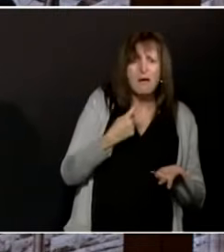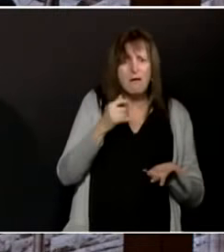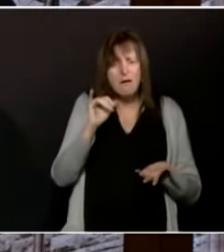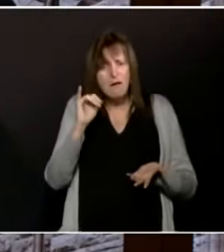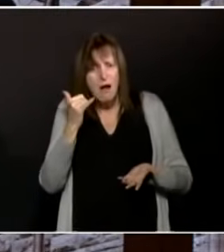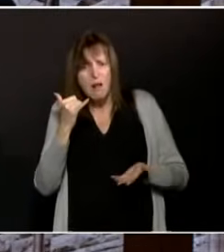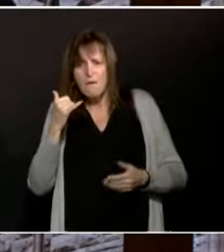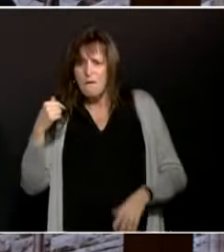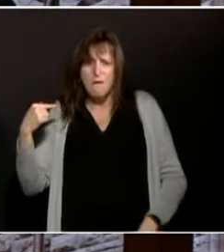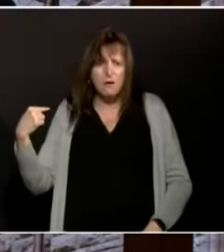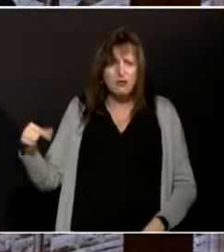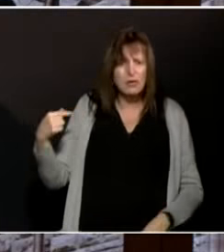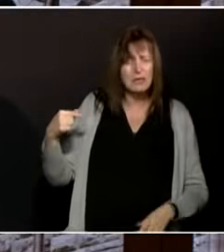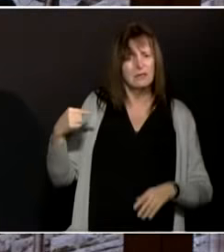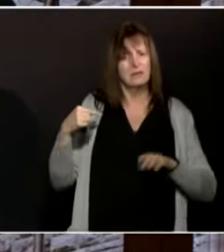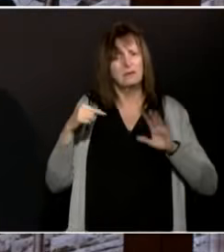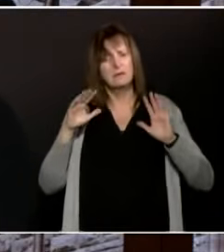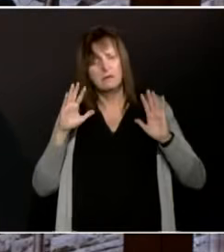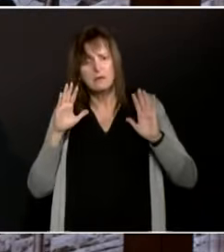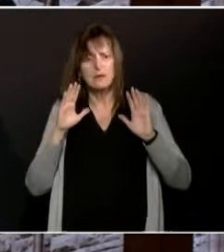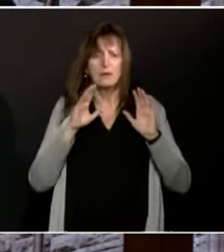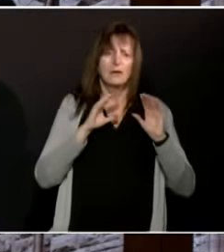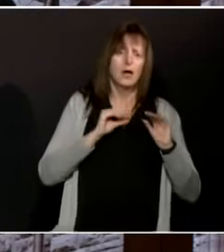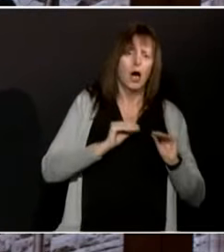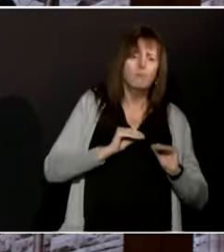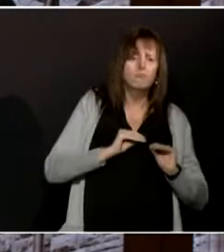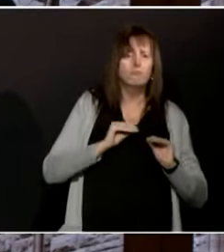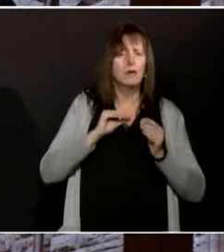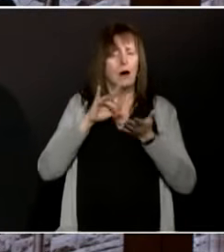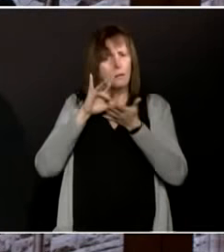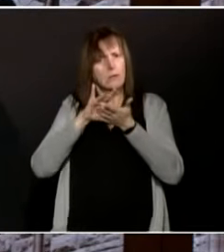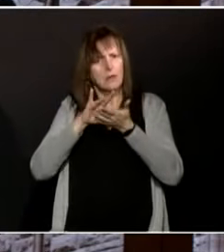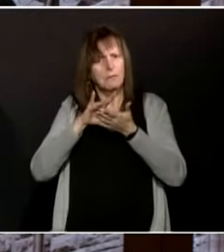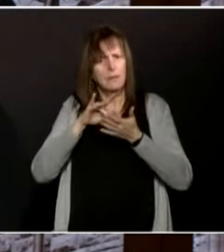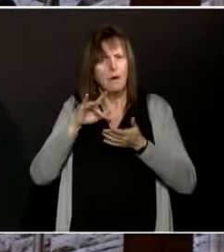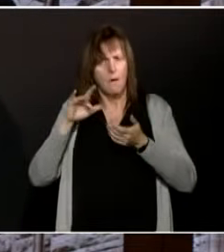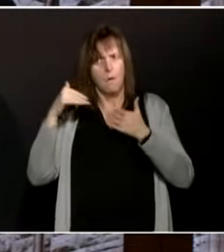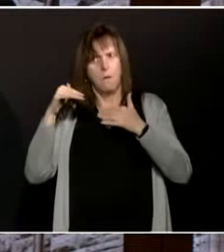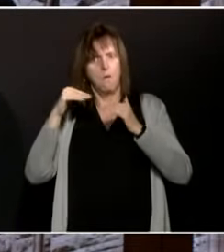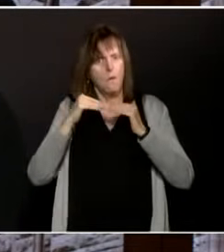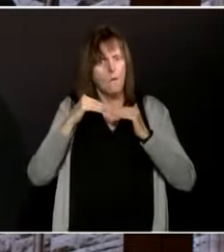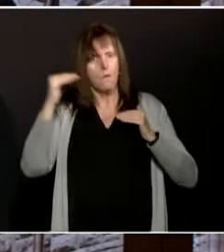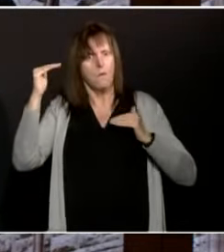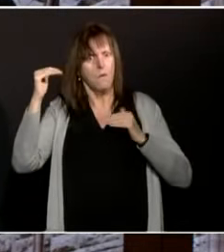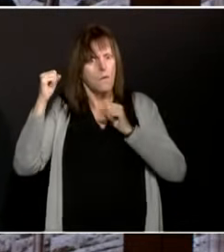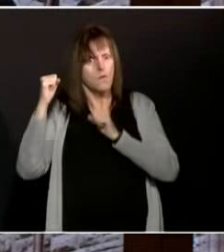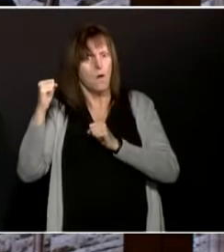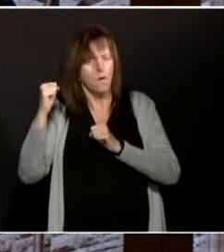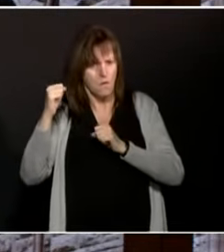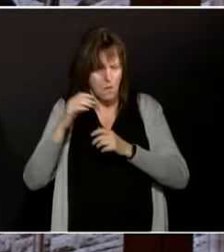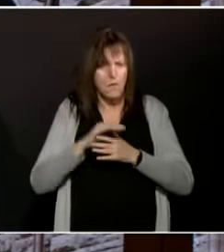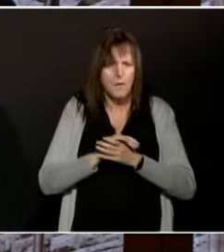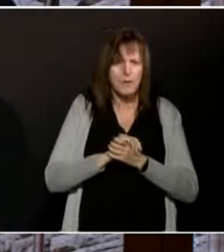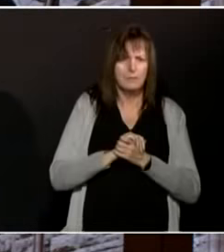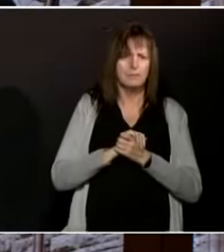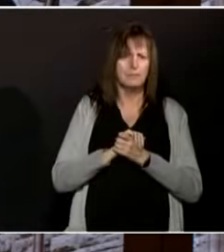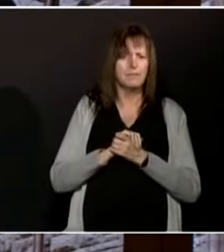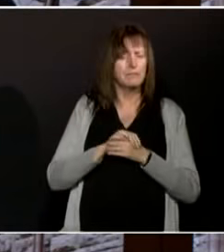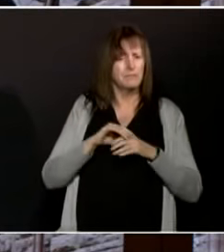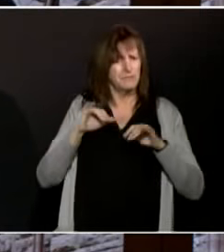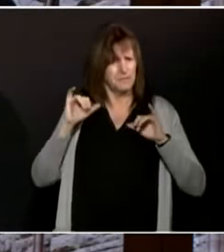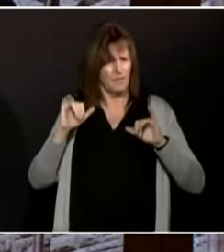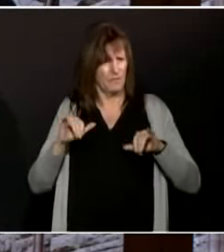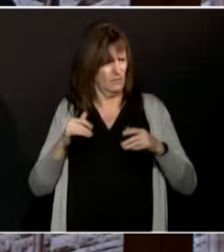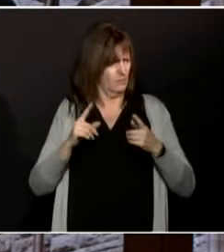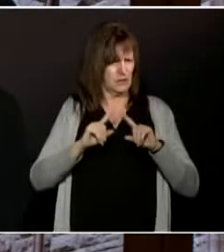very critical. All along, we put public health measures in place, and there's 2 things, and we've asked that. What's the difference between those? Some are ones that only do